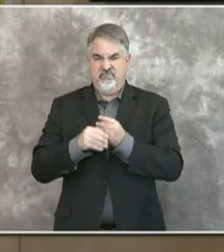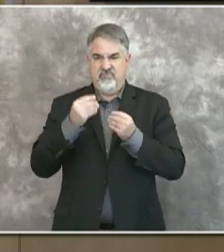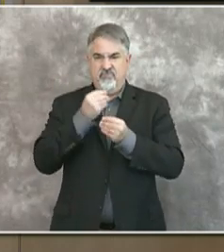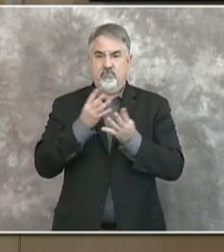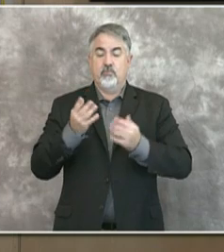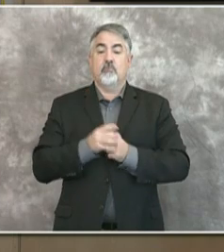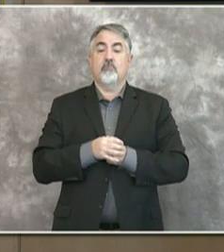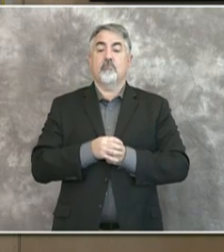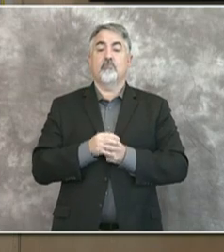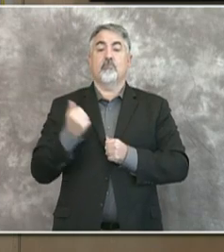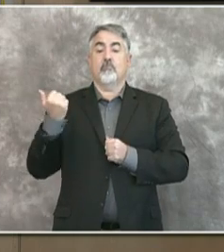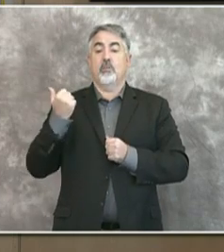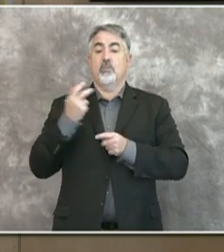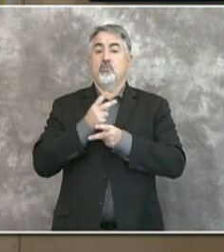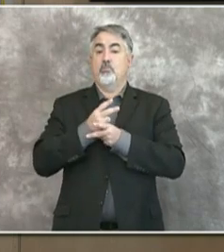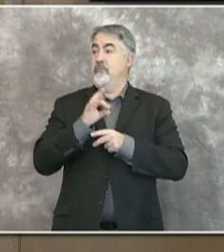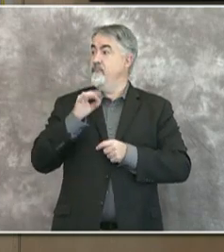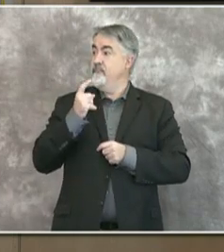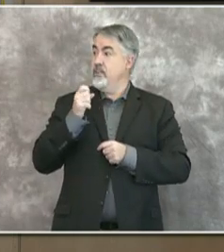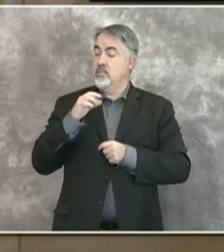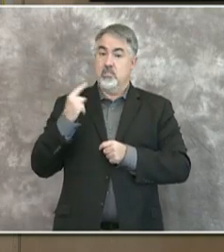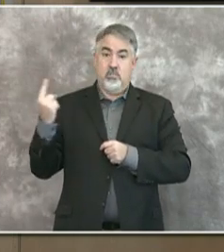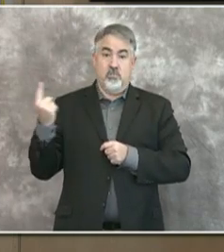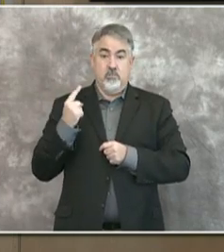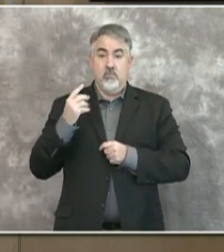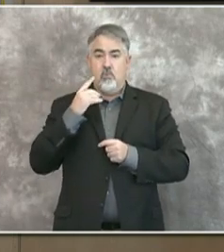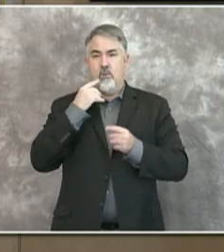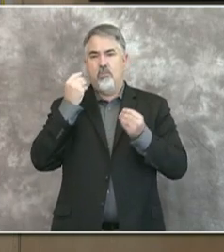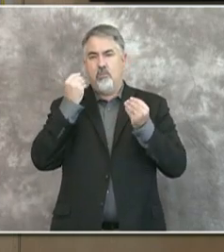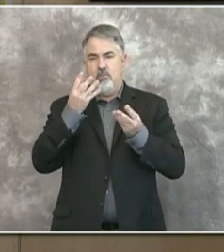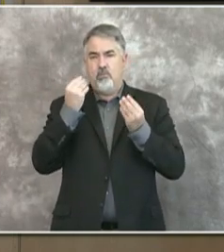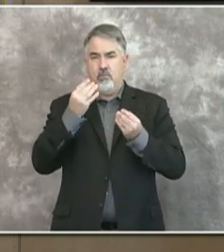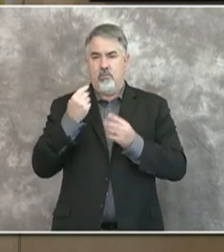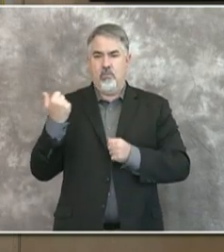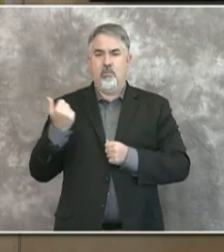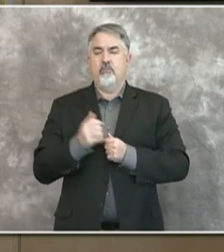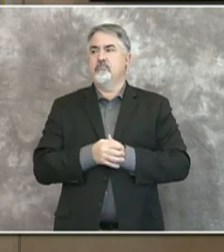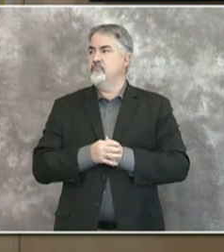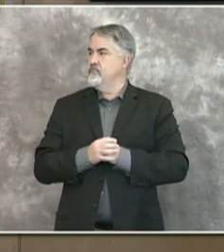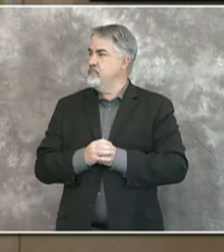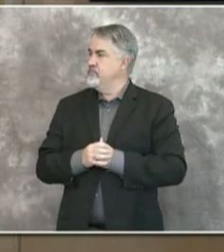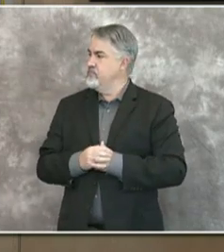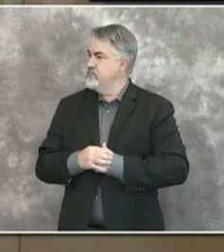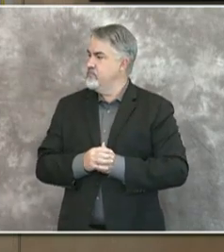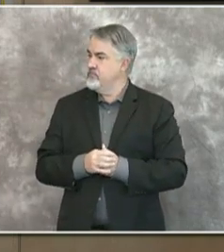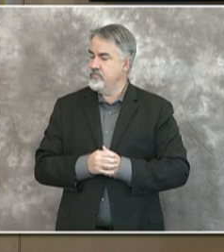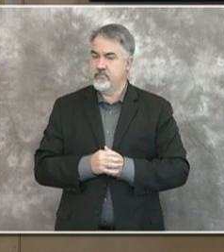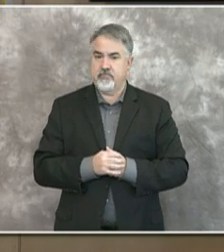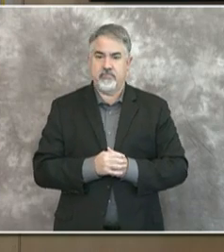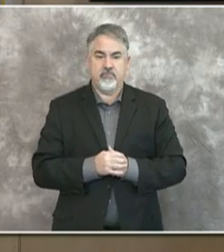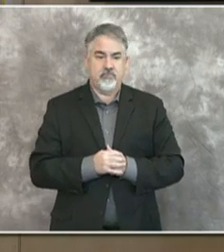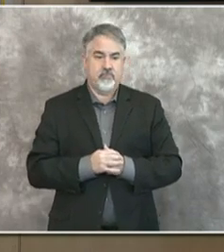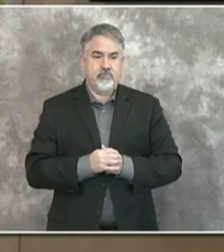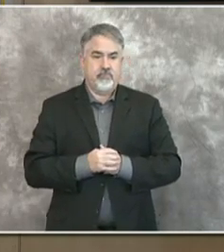Supervisor Fletcher is going to cover them. So please let me introduce Supervisor Nathan Fletcher.